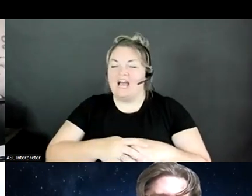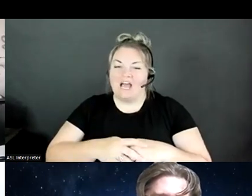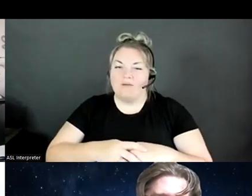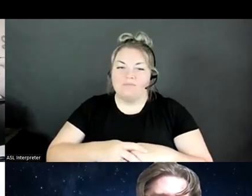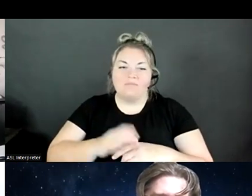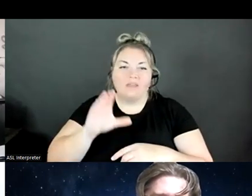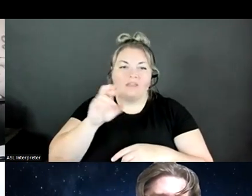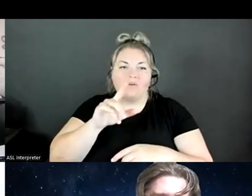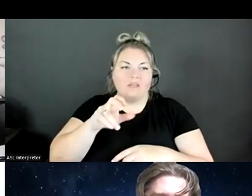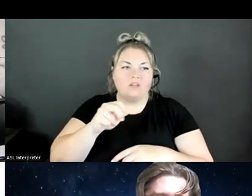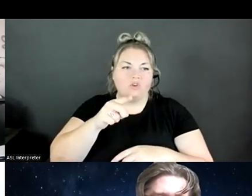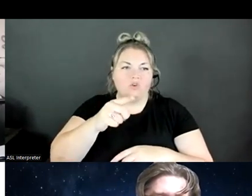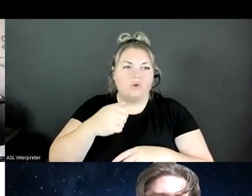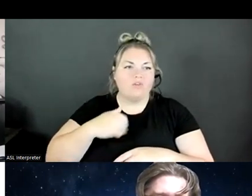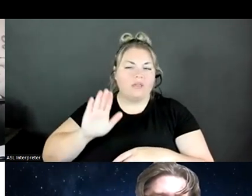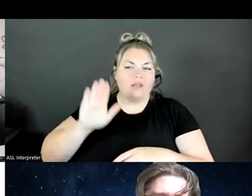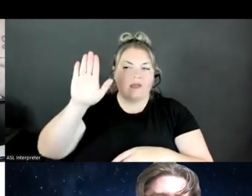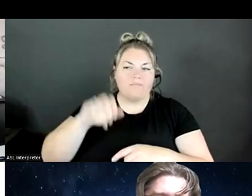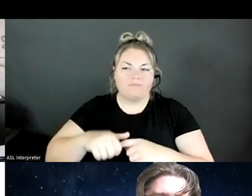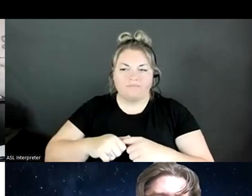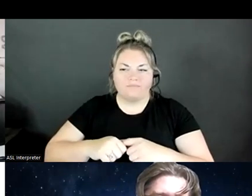Carolyn, you had your hand up?